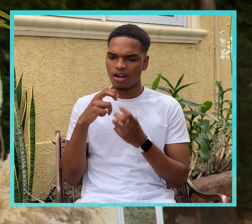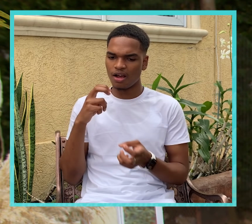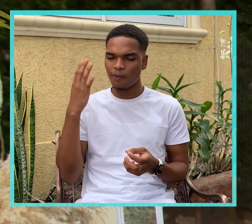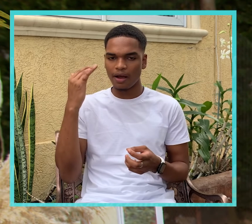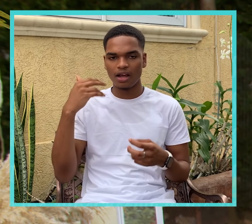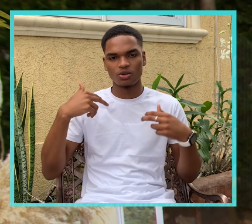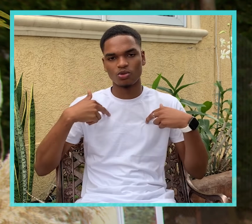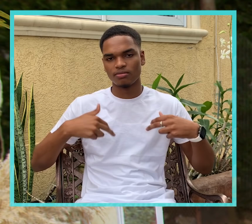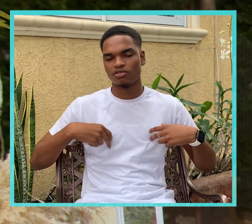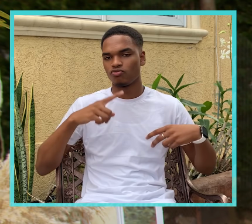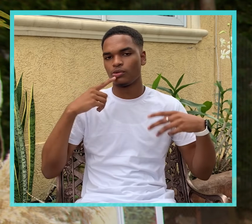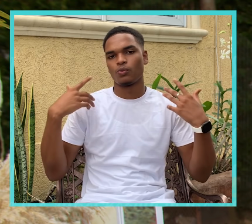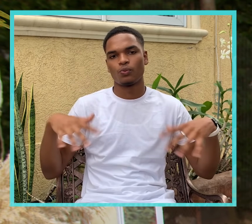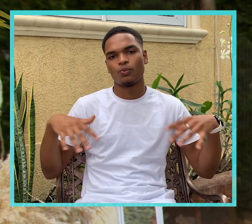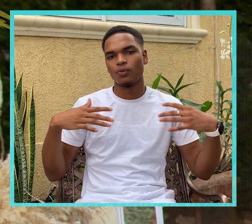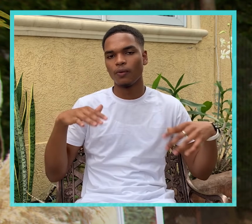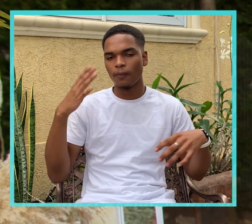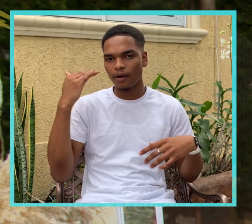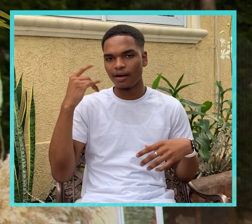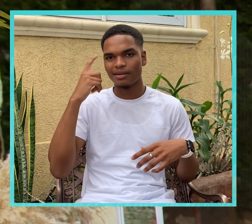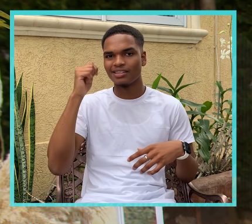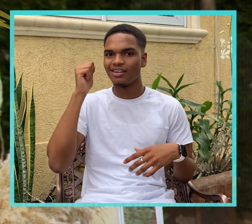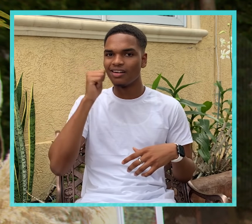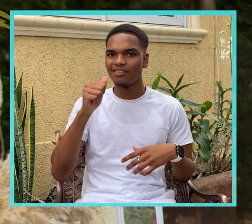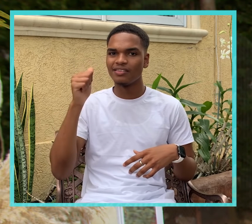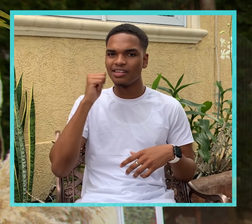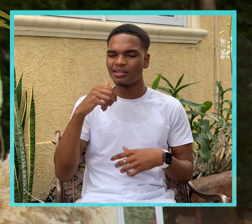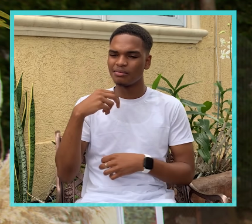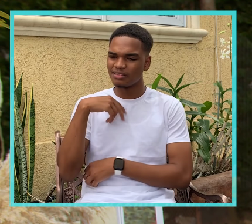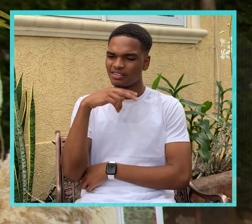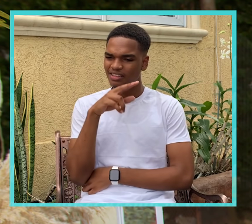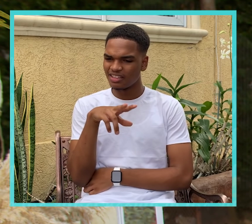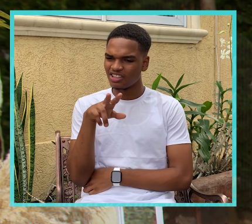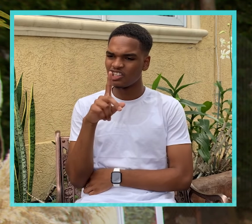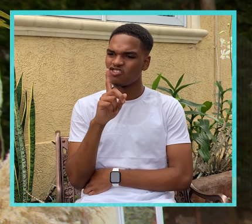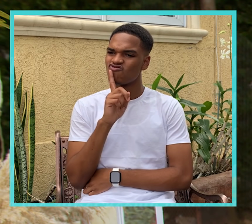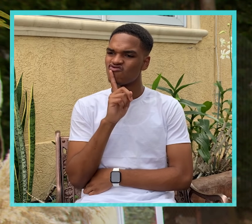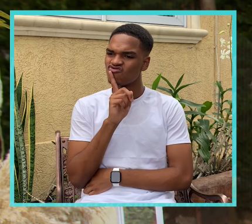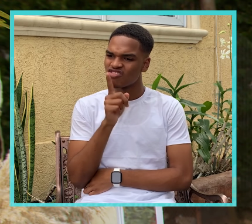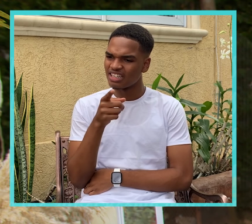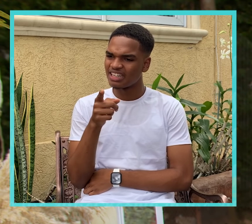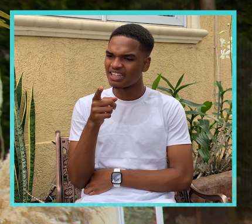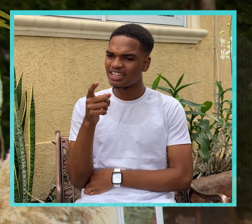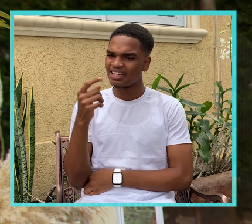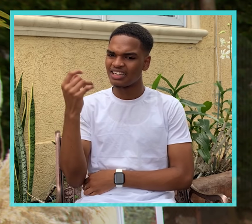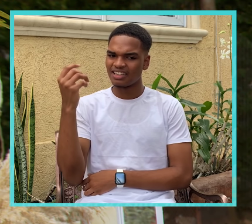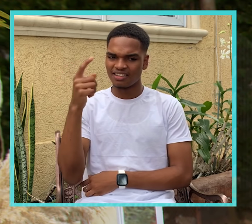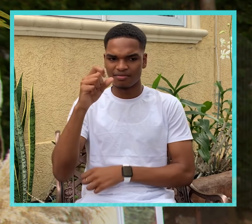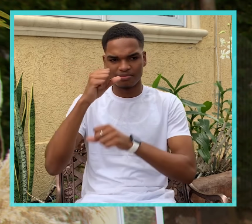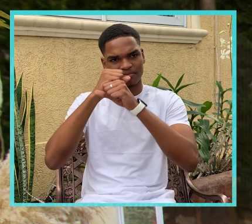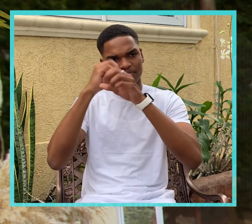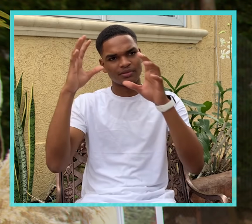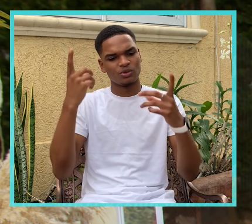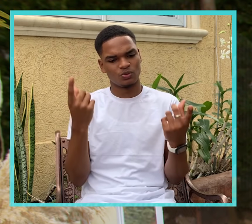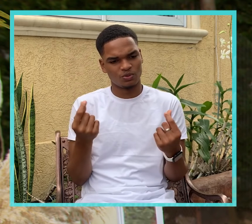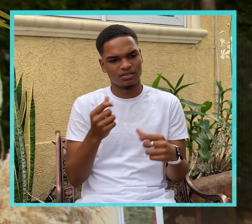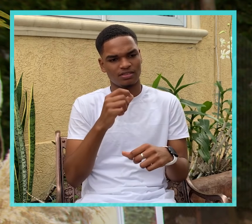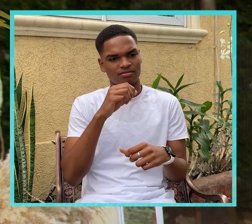resilient. I'm honestly amazed by it every day. Every time I'm just like, then when we did it, up with that, yo, we're good, you know? And I live for it, you know?